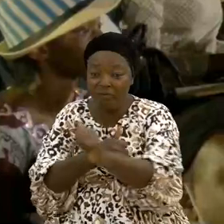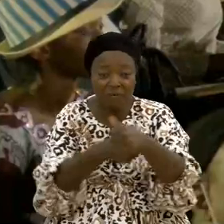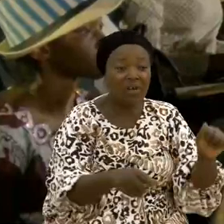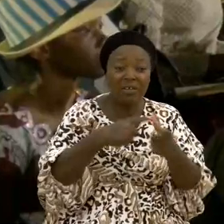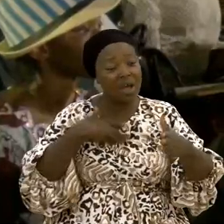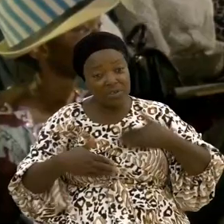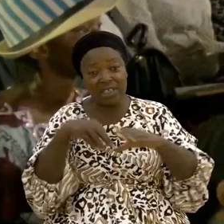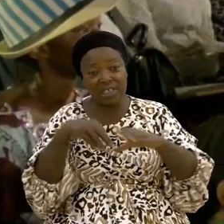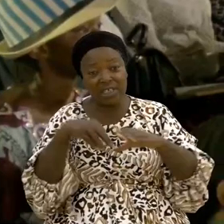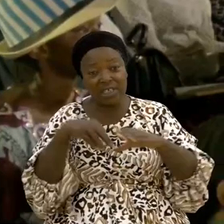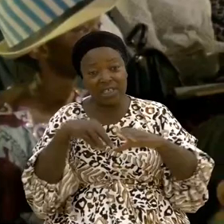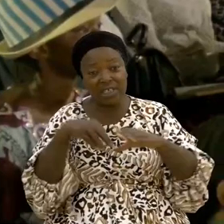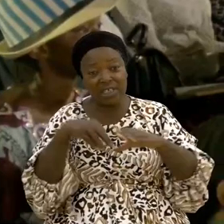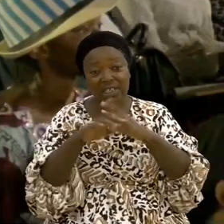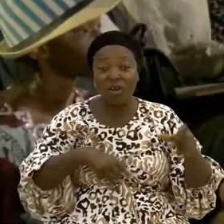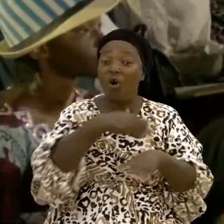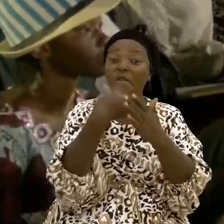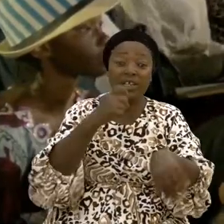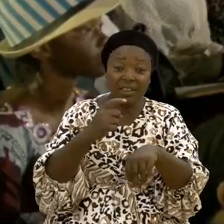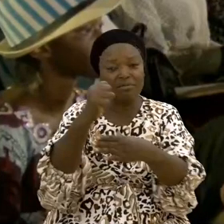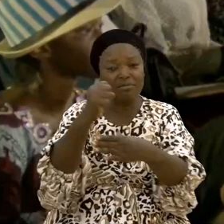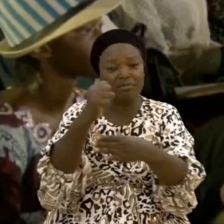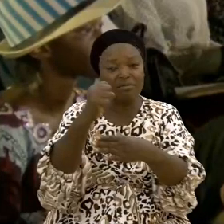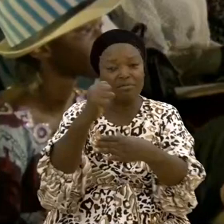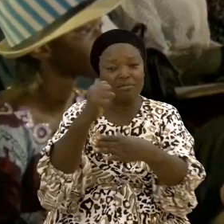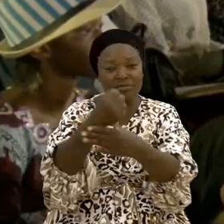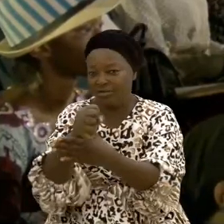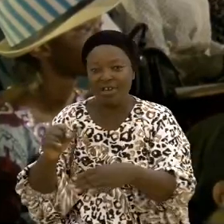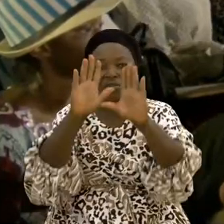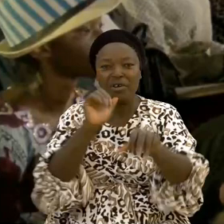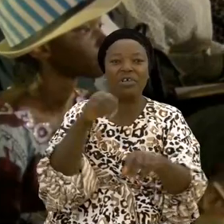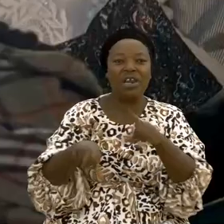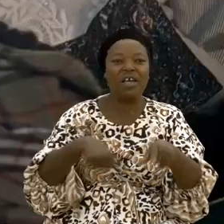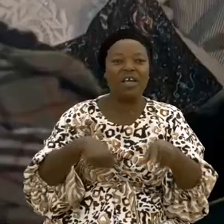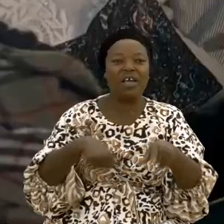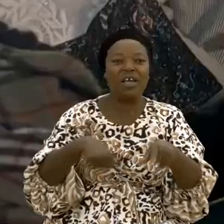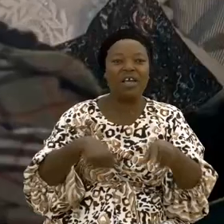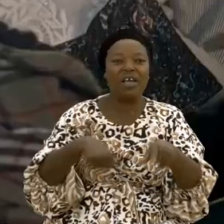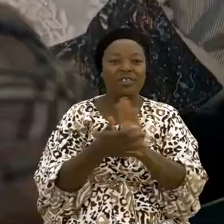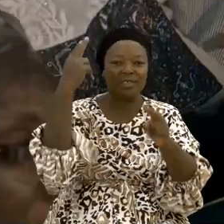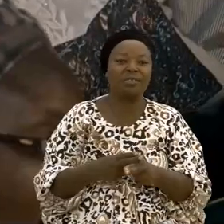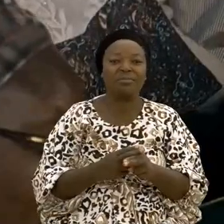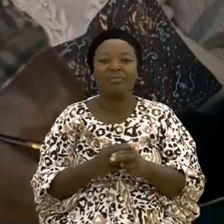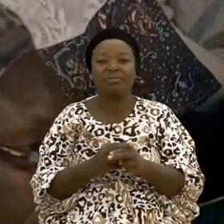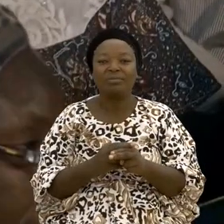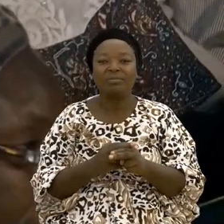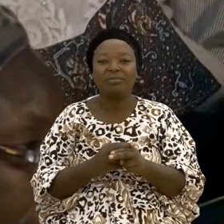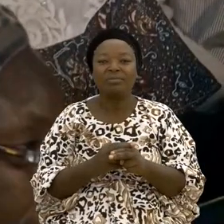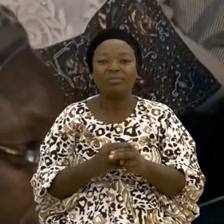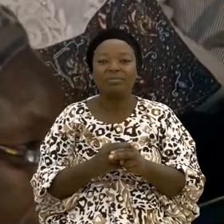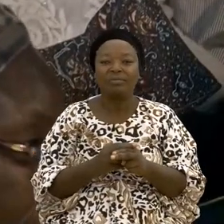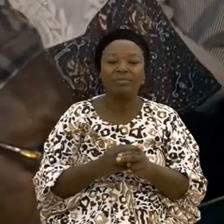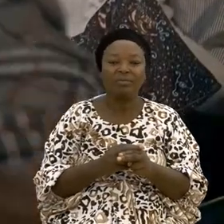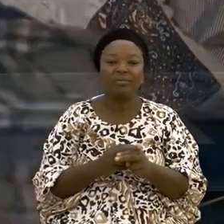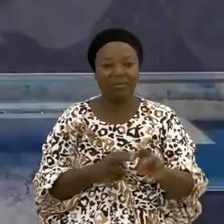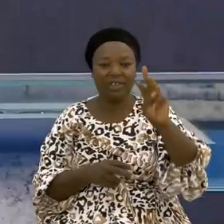in the Lord all the time, reverberating miracles in your life in Jesus'